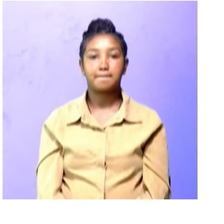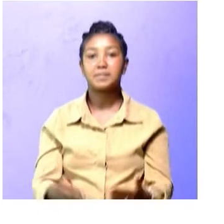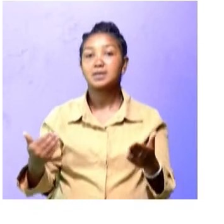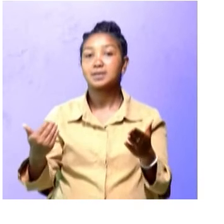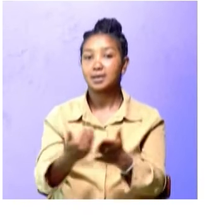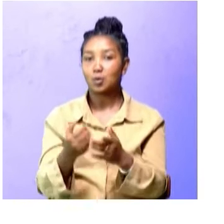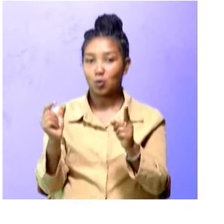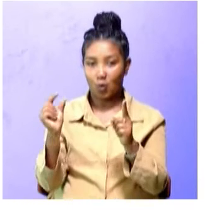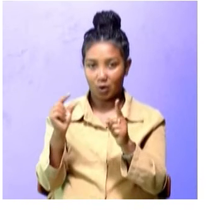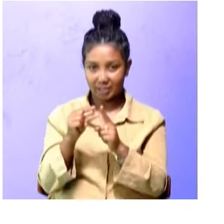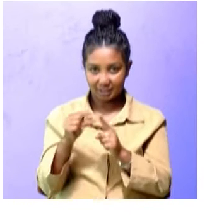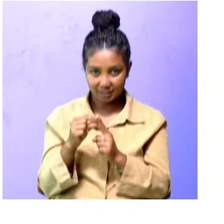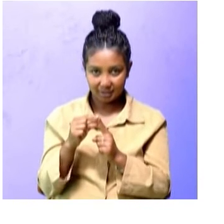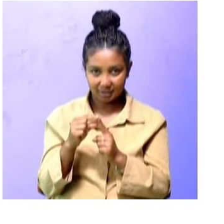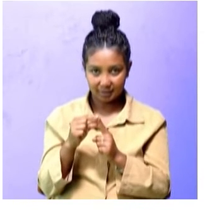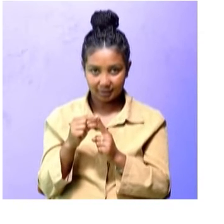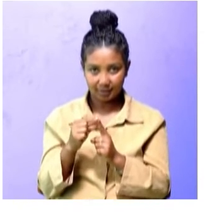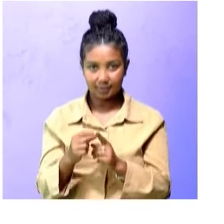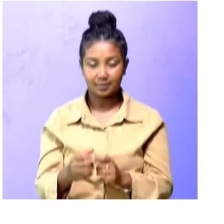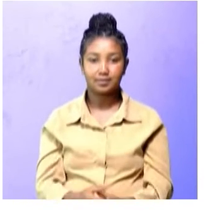new words